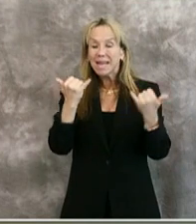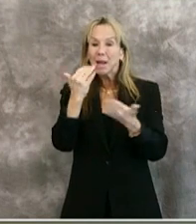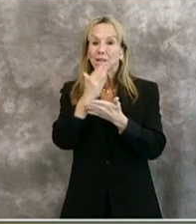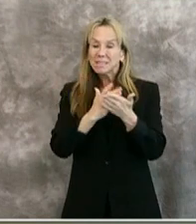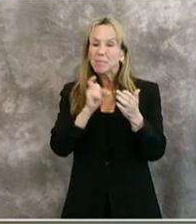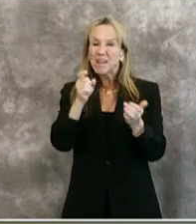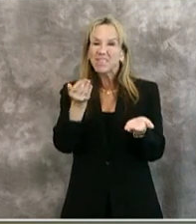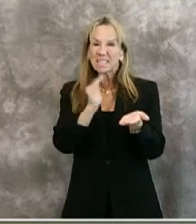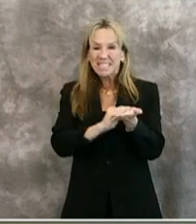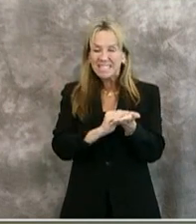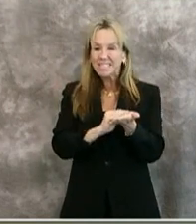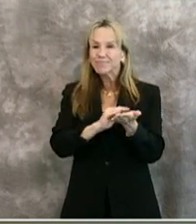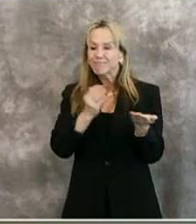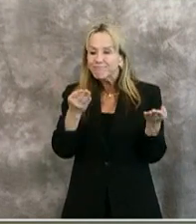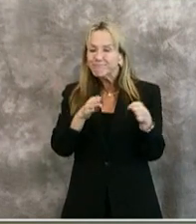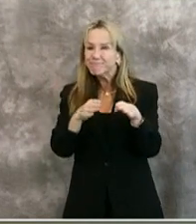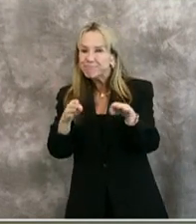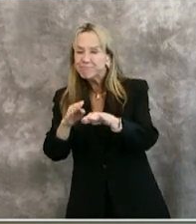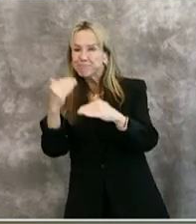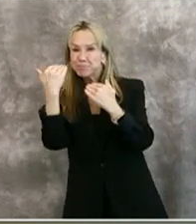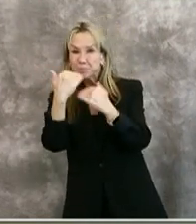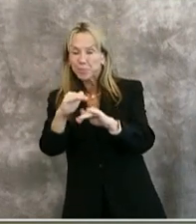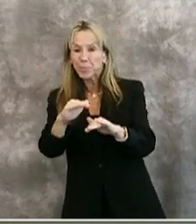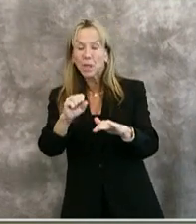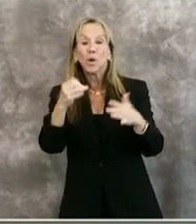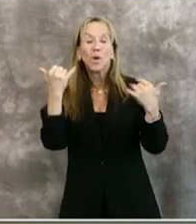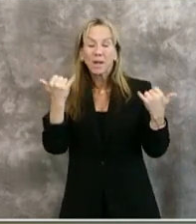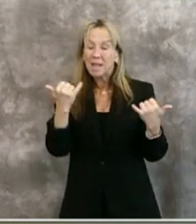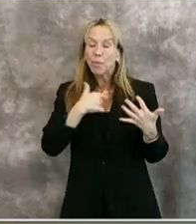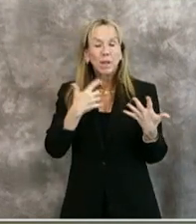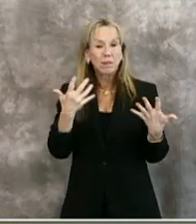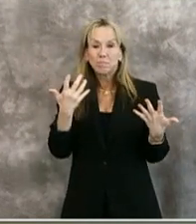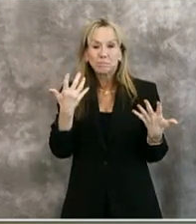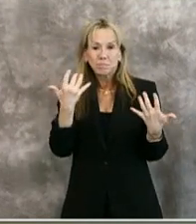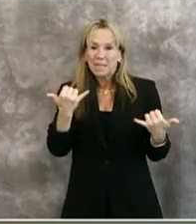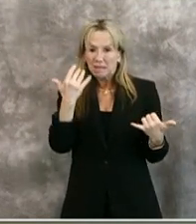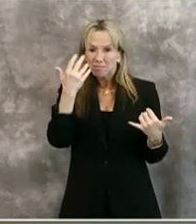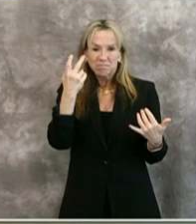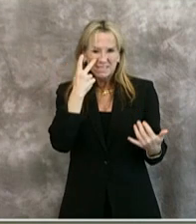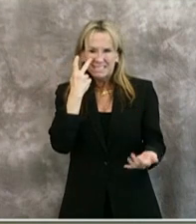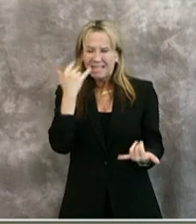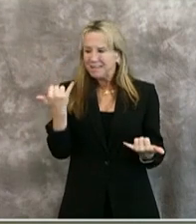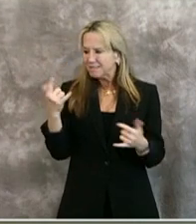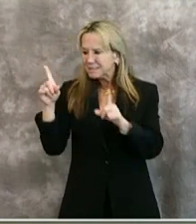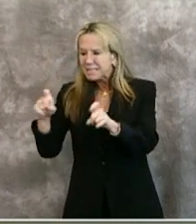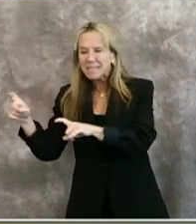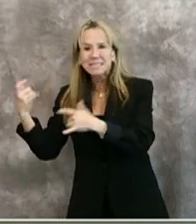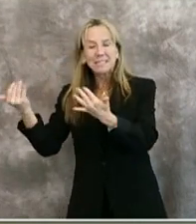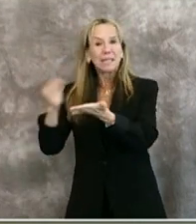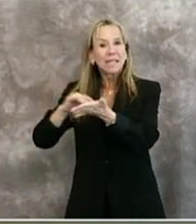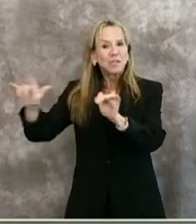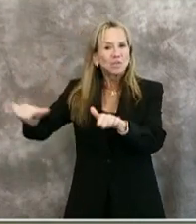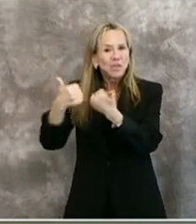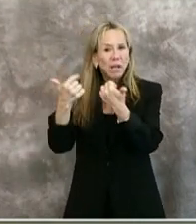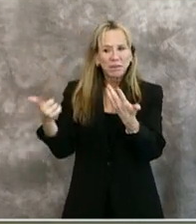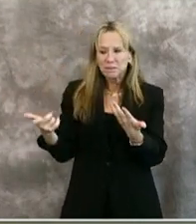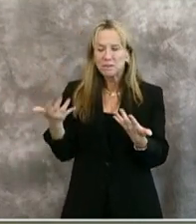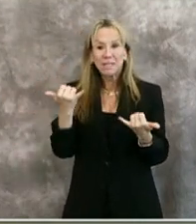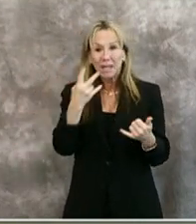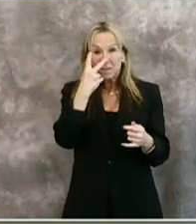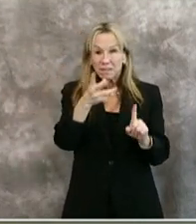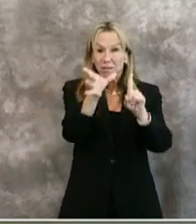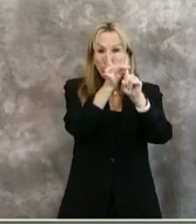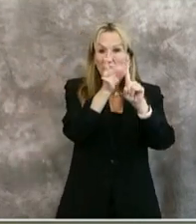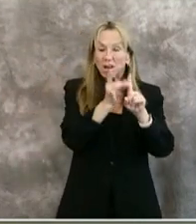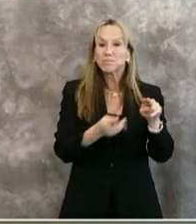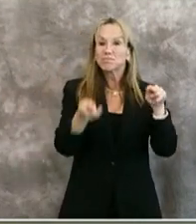to try and slow the spread of COVID, we are also confronting the realities of challenges in our testing system based on both the increase in positive